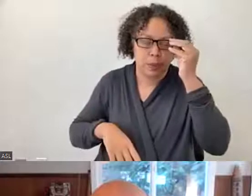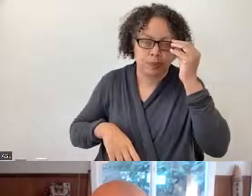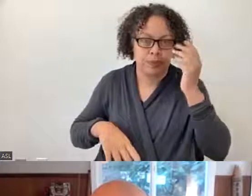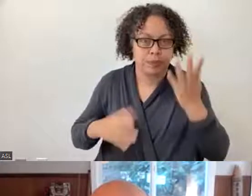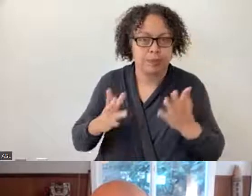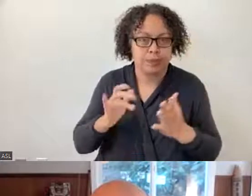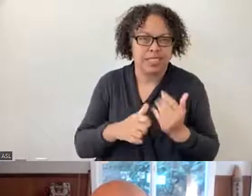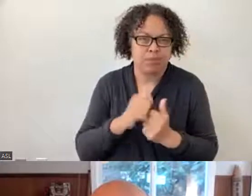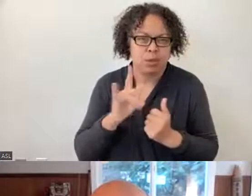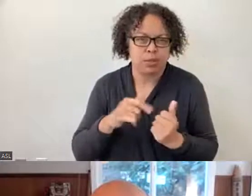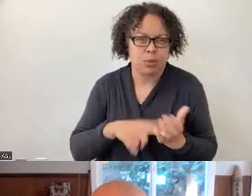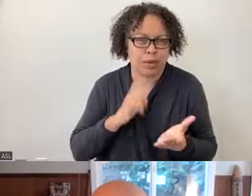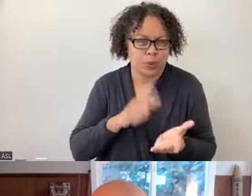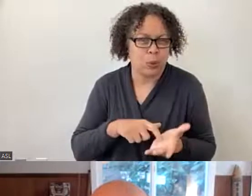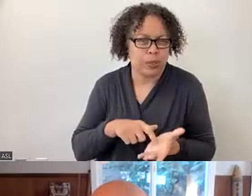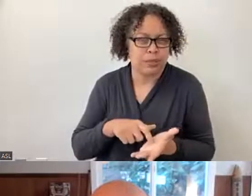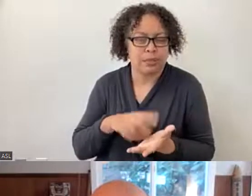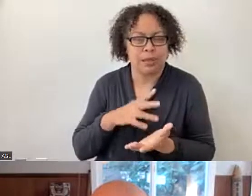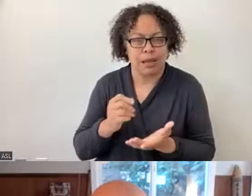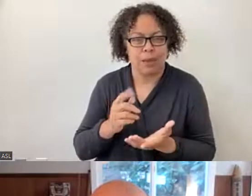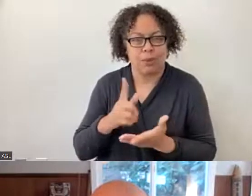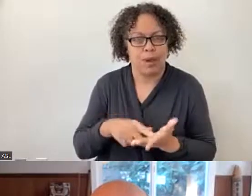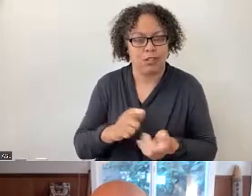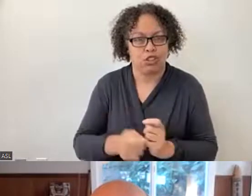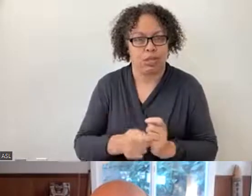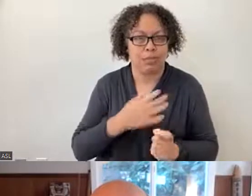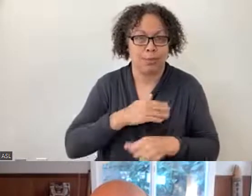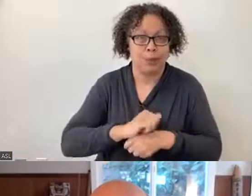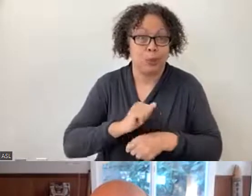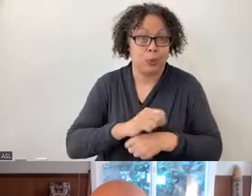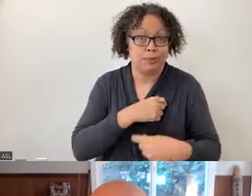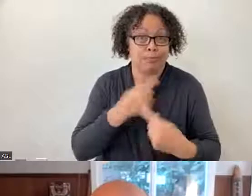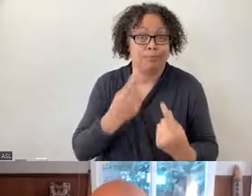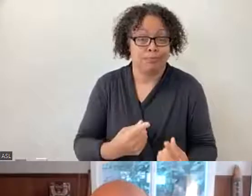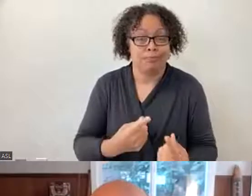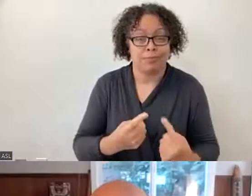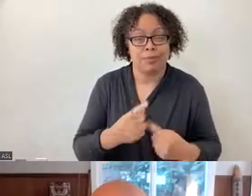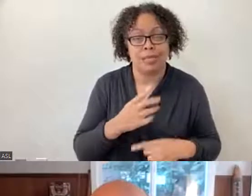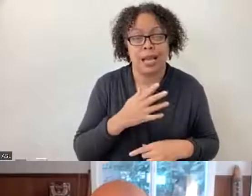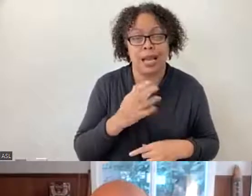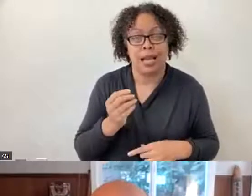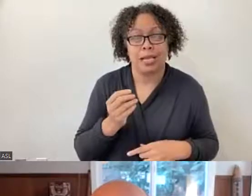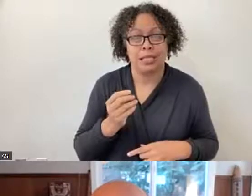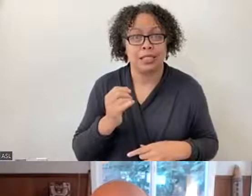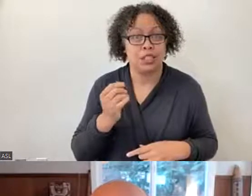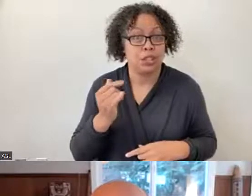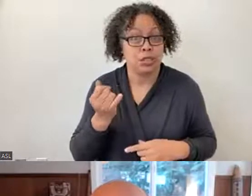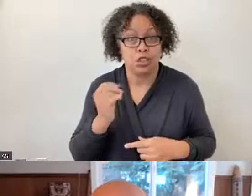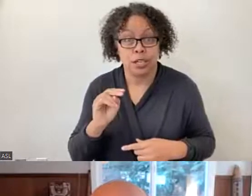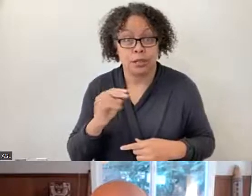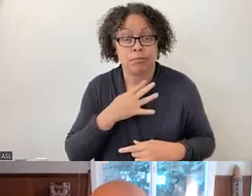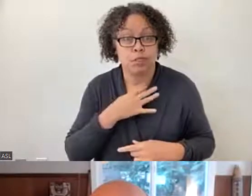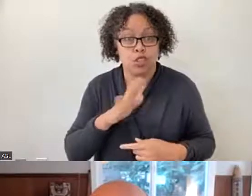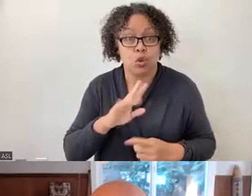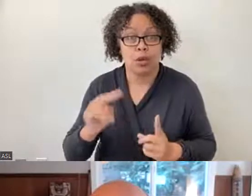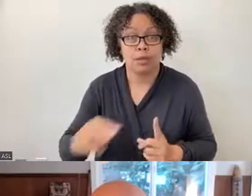That's mostly what struck me, and a lot of what has kind of changed my practice over time. Jen, I'm curious what you thought